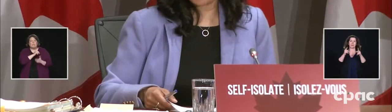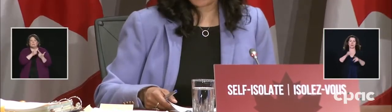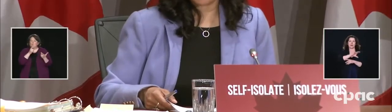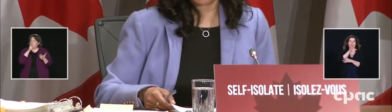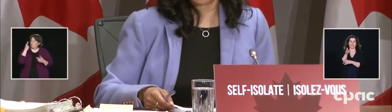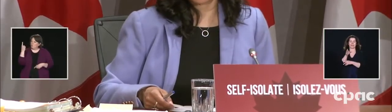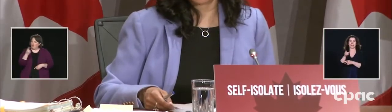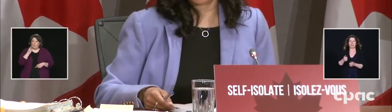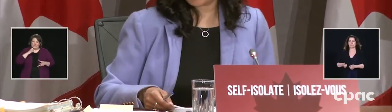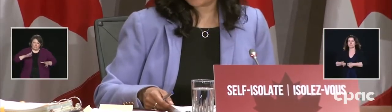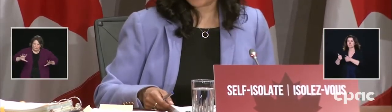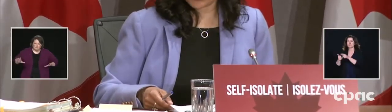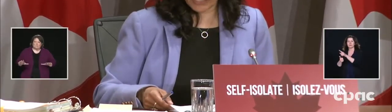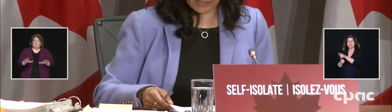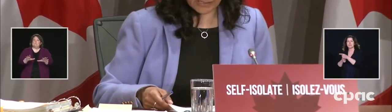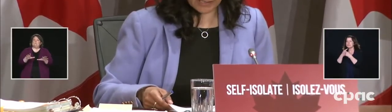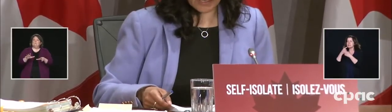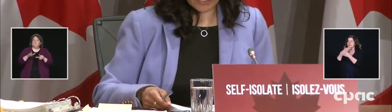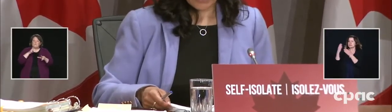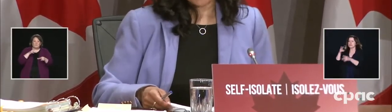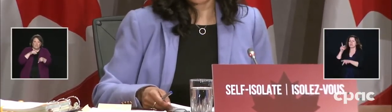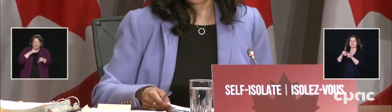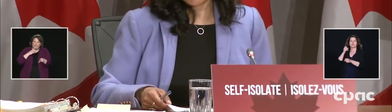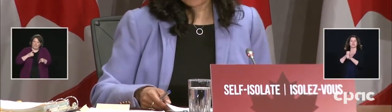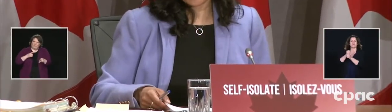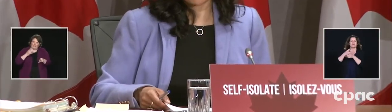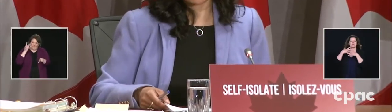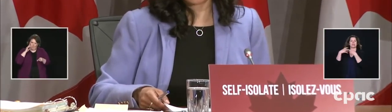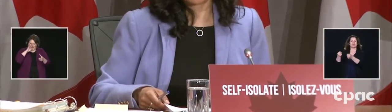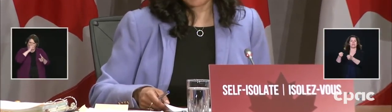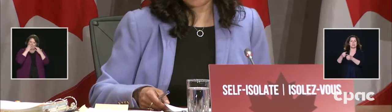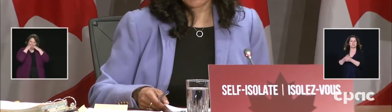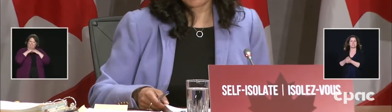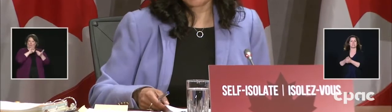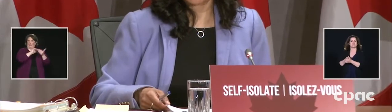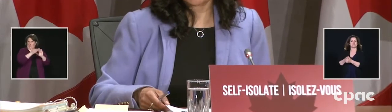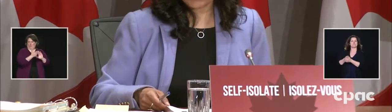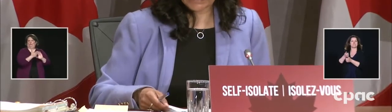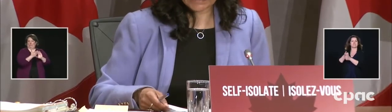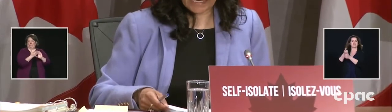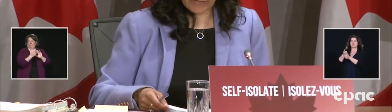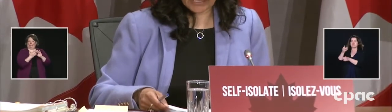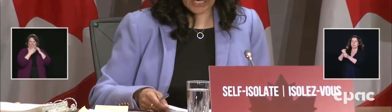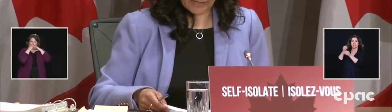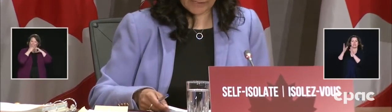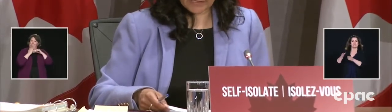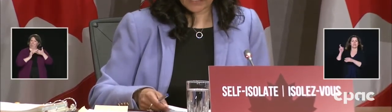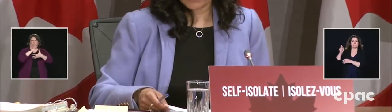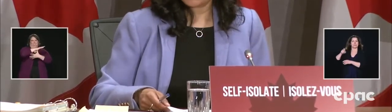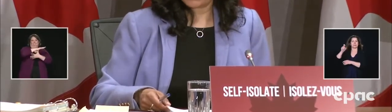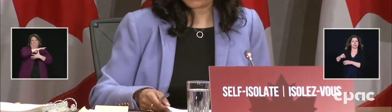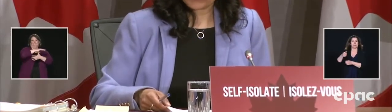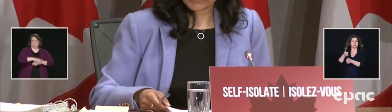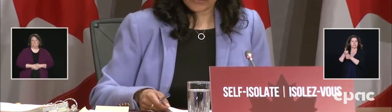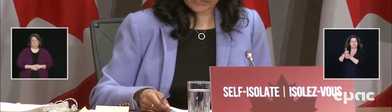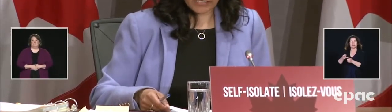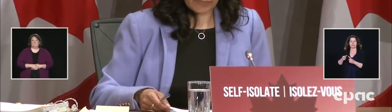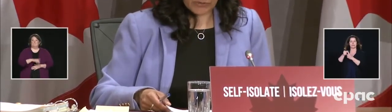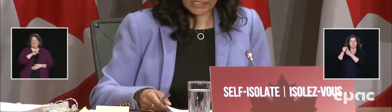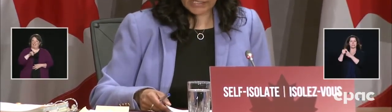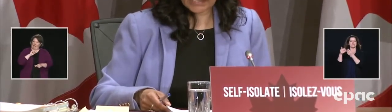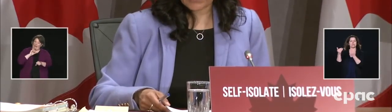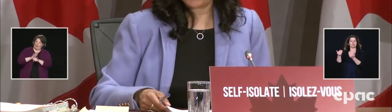of our communities above all else. Their unwavering commitment is literally saving lives, and as a